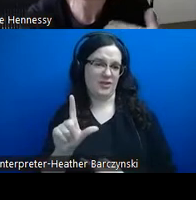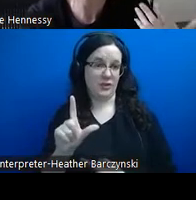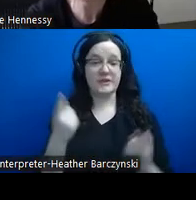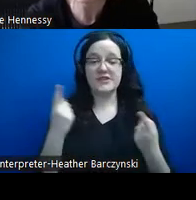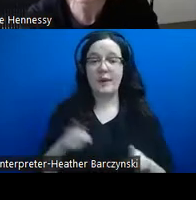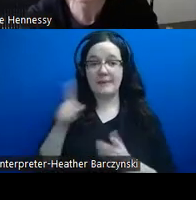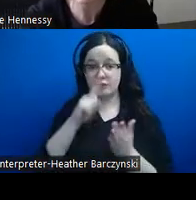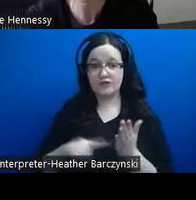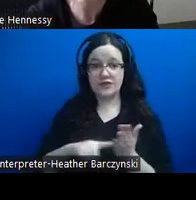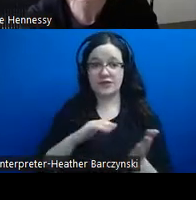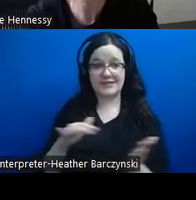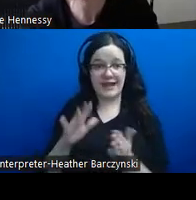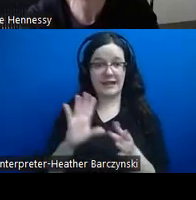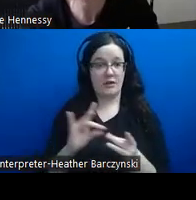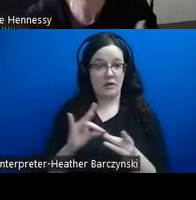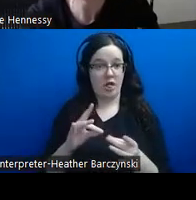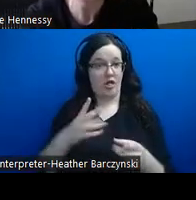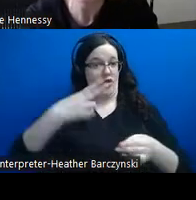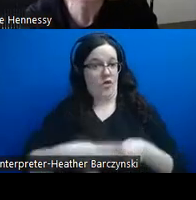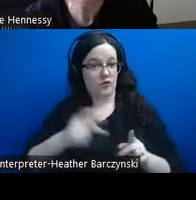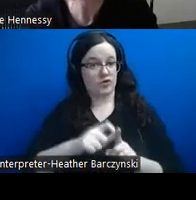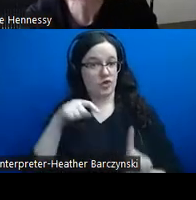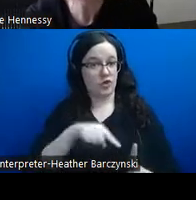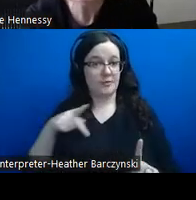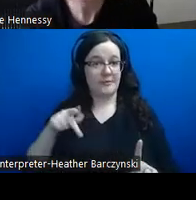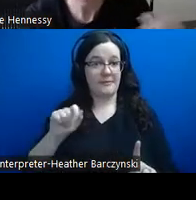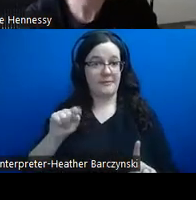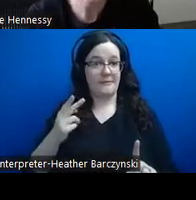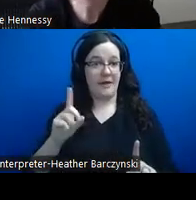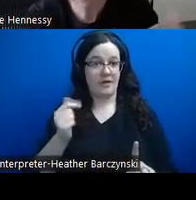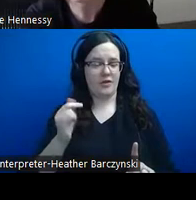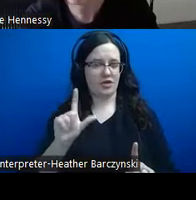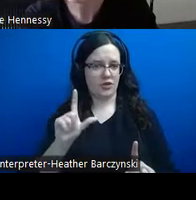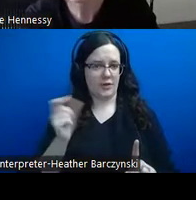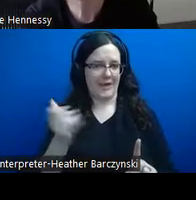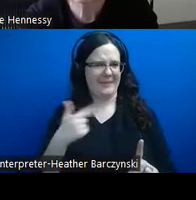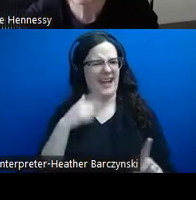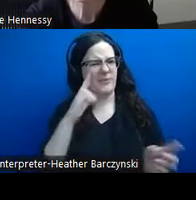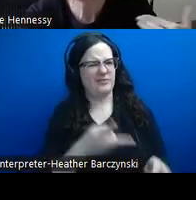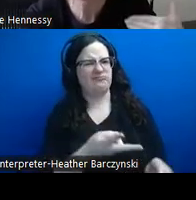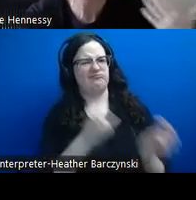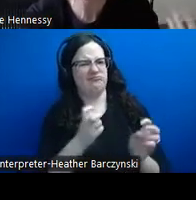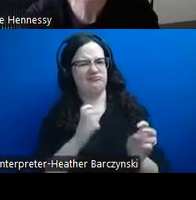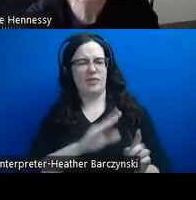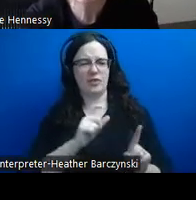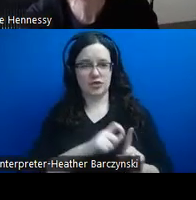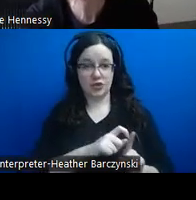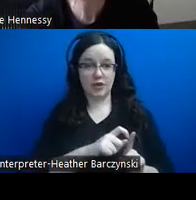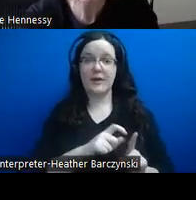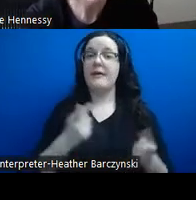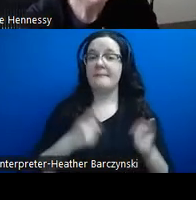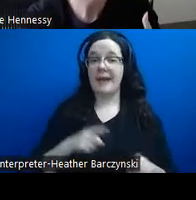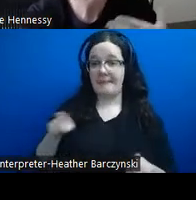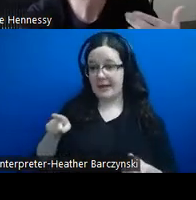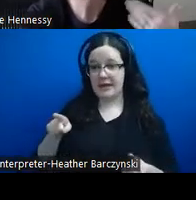the diagnostic criteria as pathological gambling, I will use that term. I will use problem gambling or gambling disorder when it's otherwise